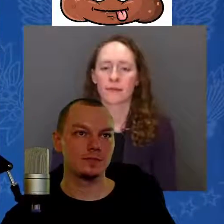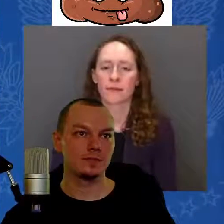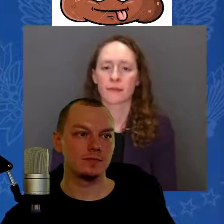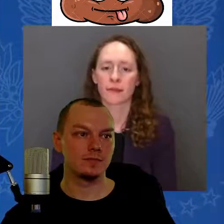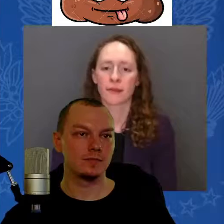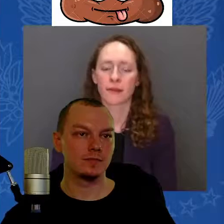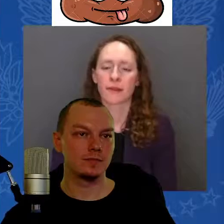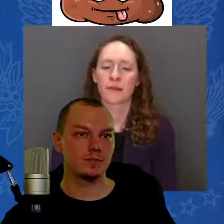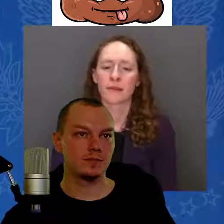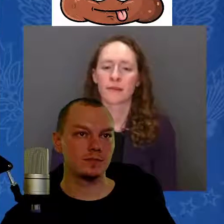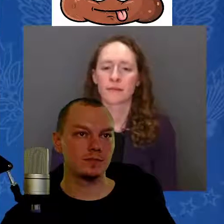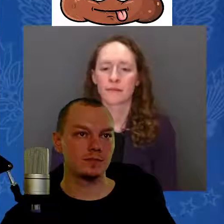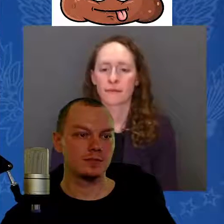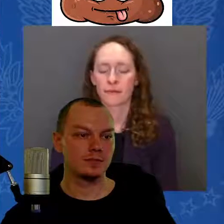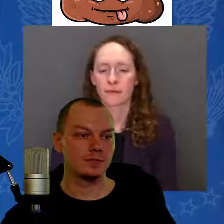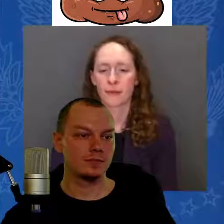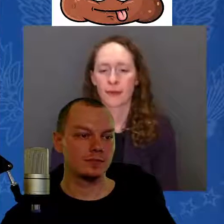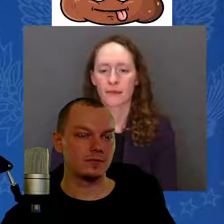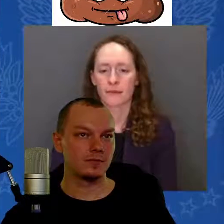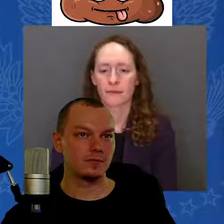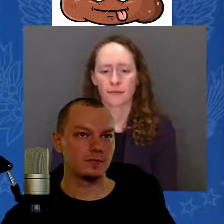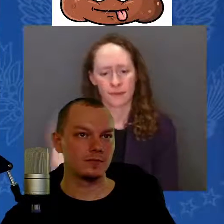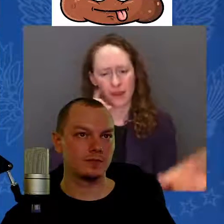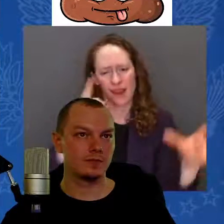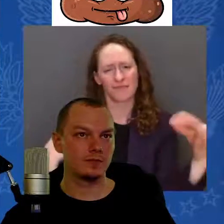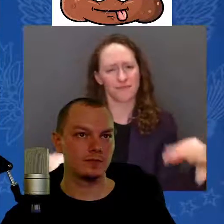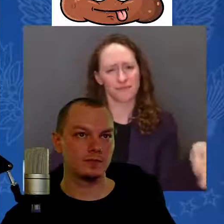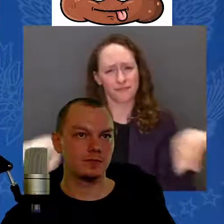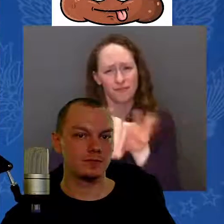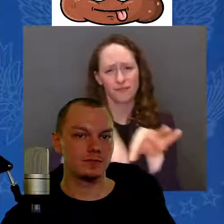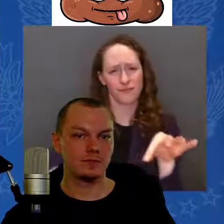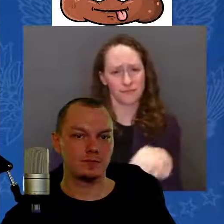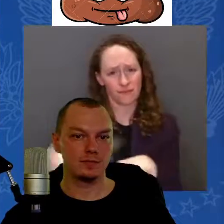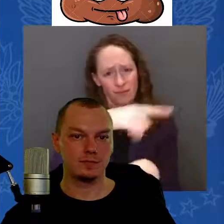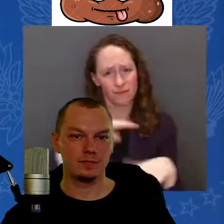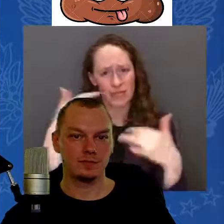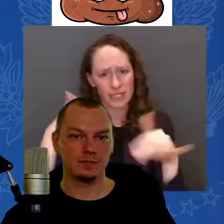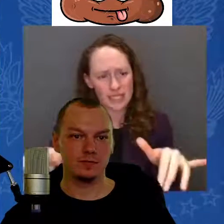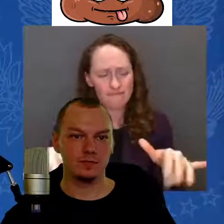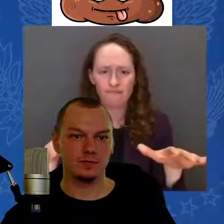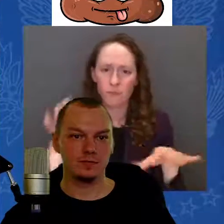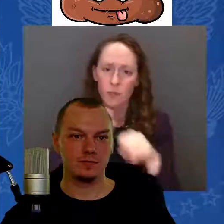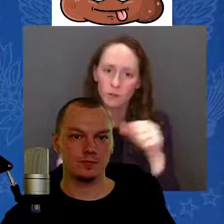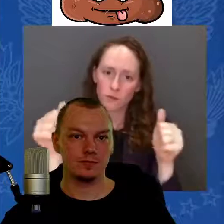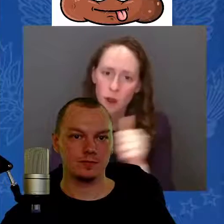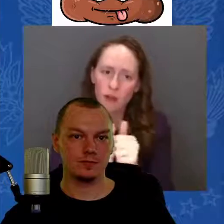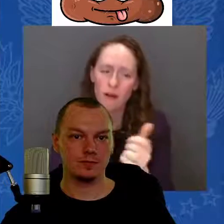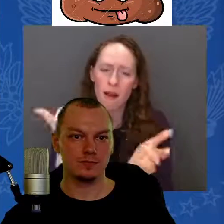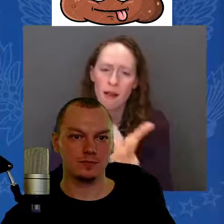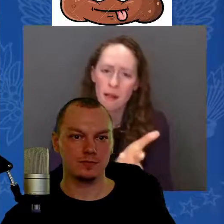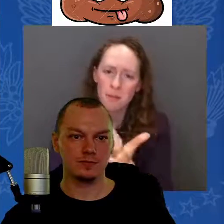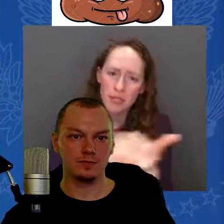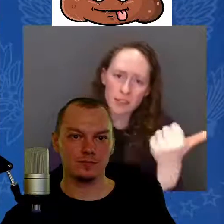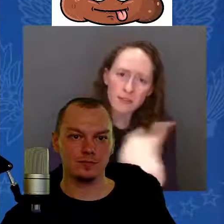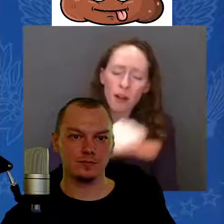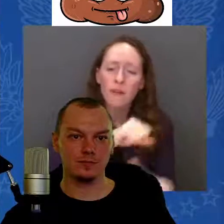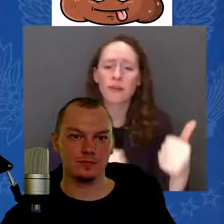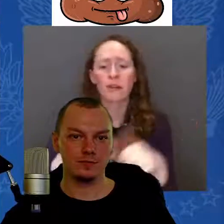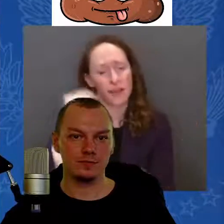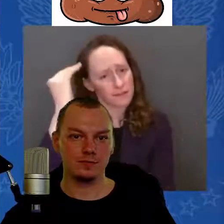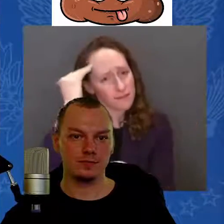After people have left, we still have a long way to go. And we're going to rely